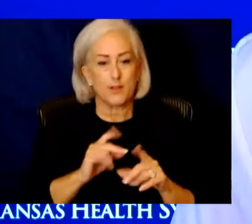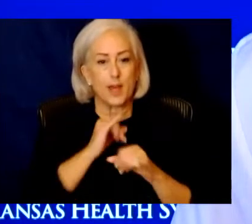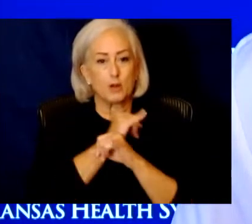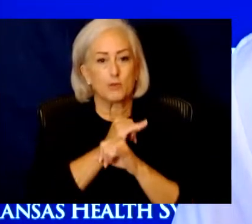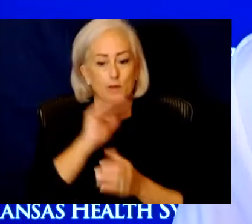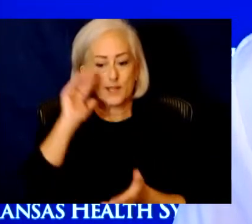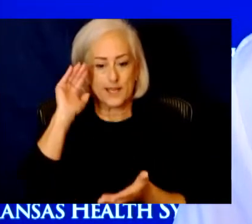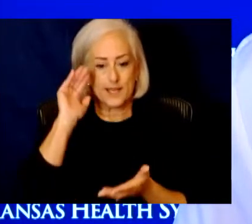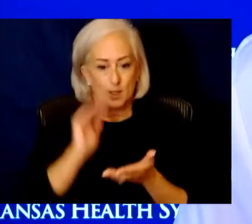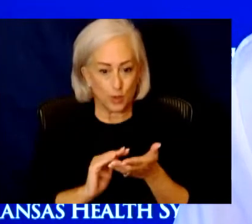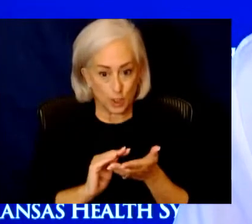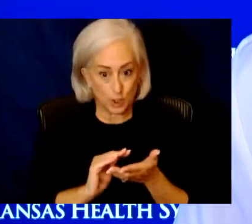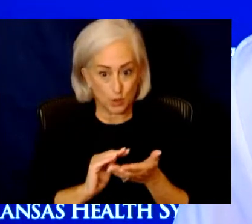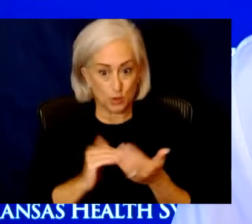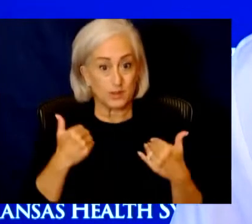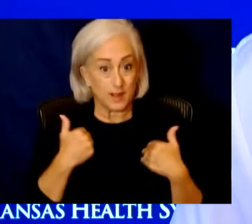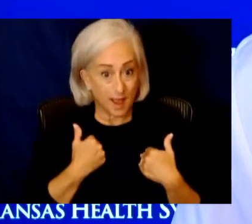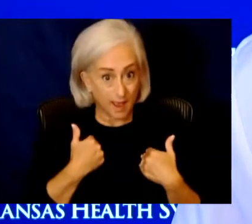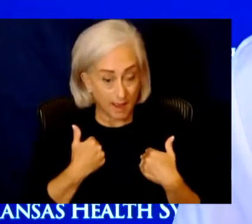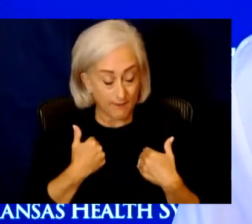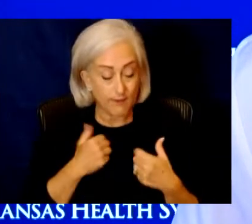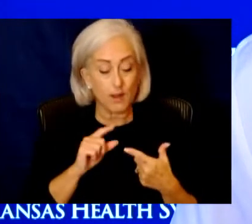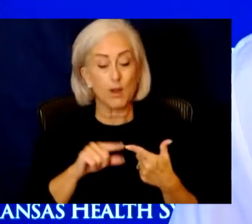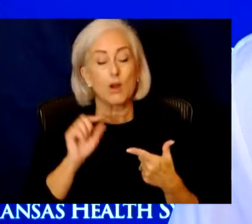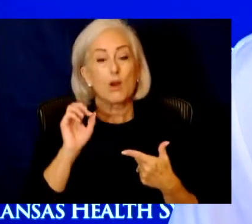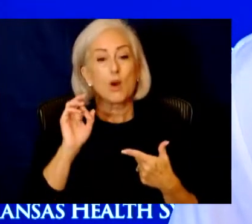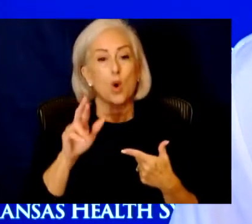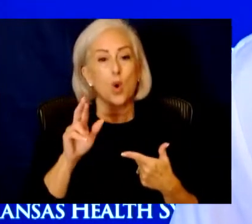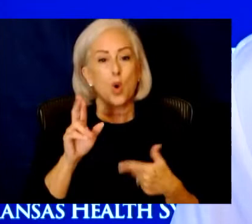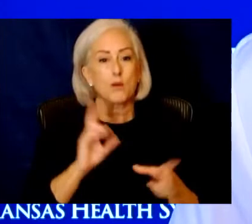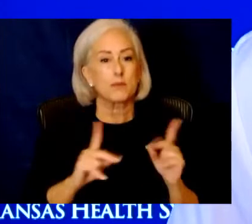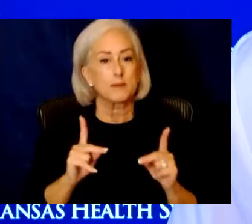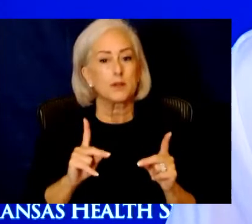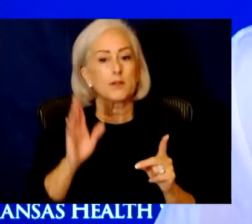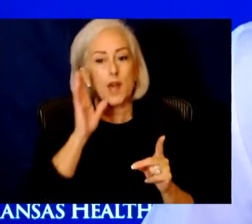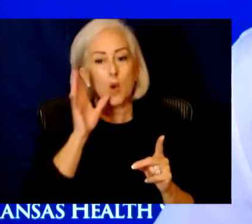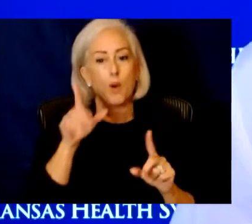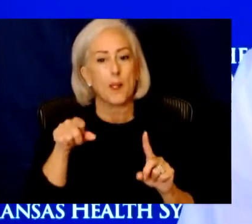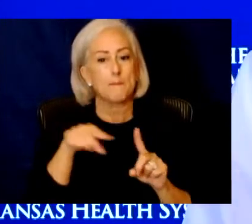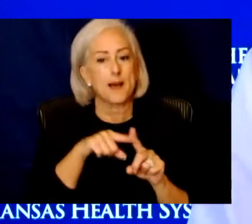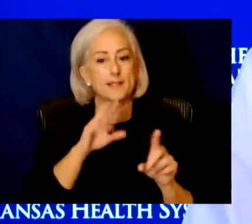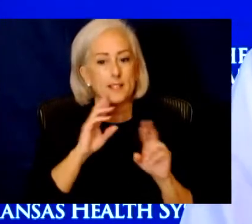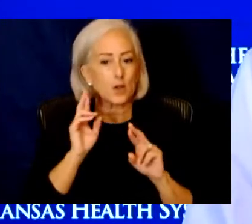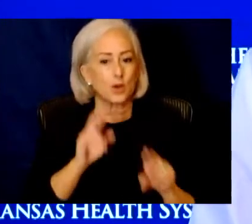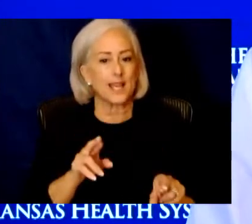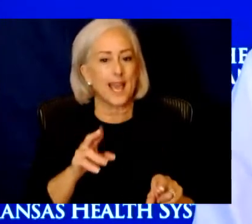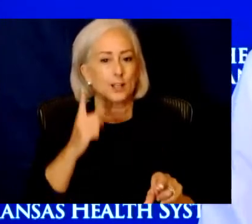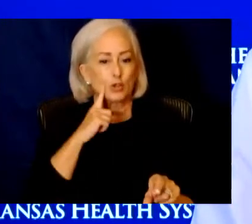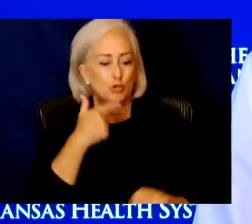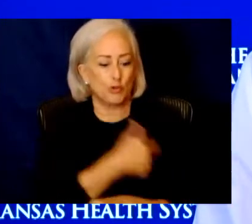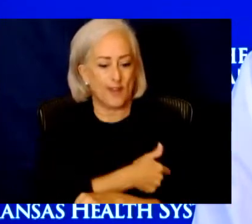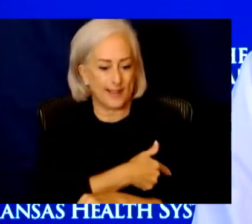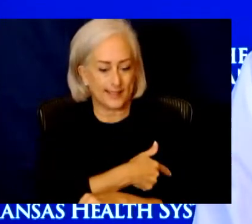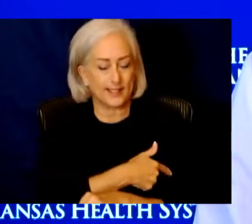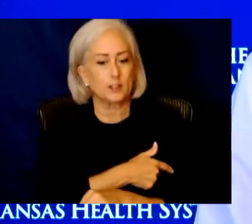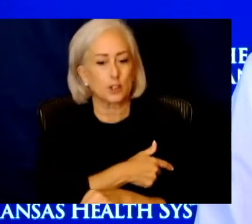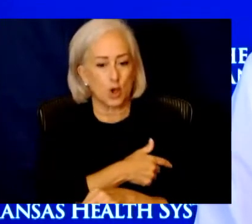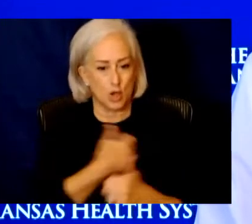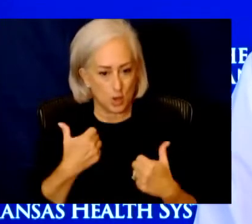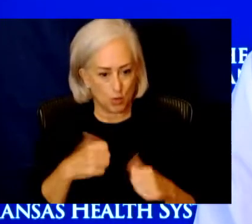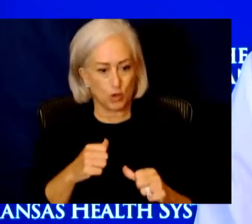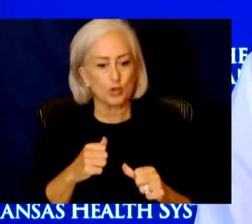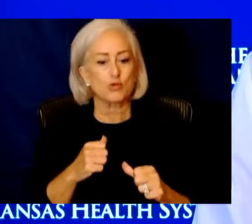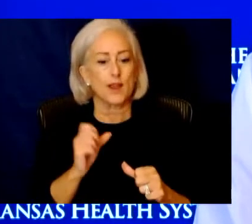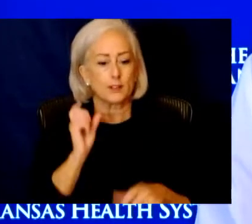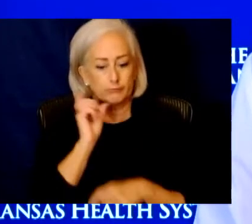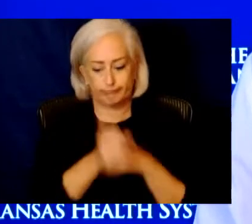would optimally react to the vaccine. So we are working through that. We are trying to get as many people as possible,